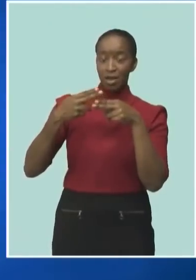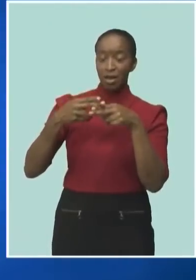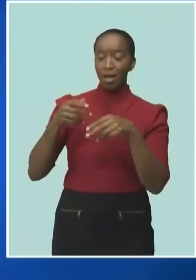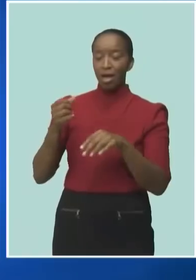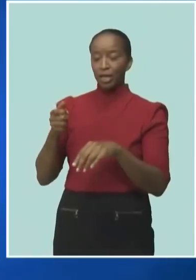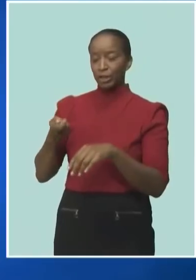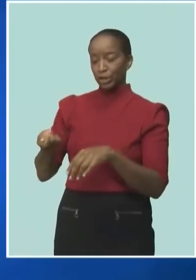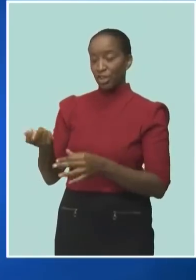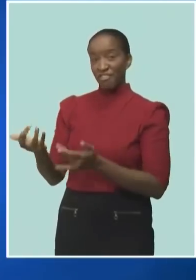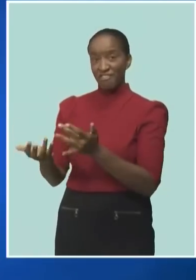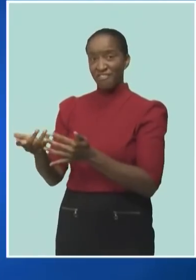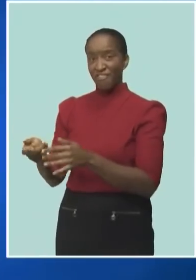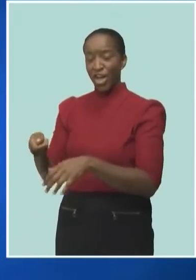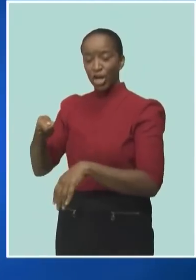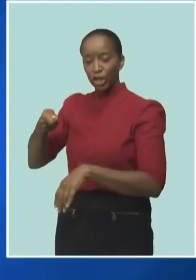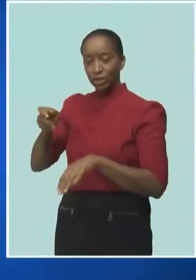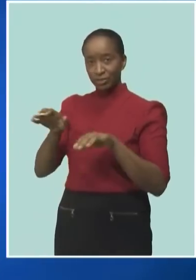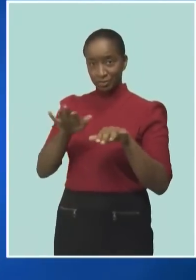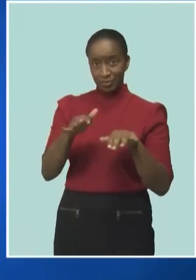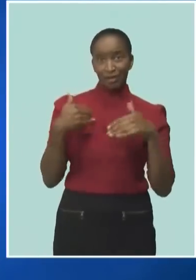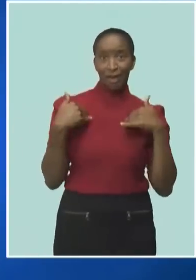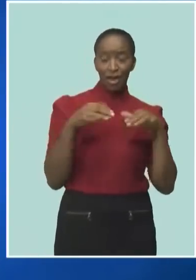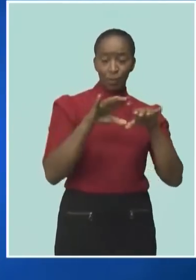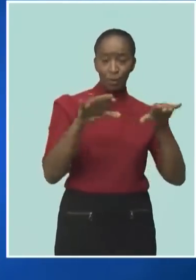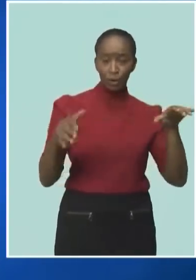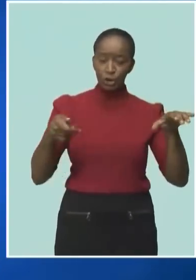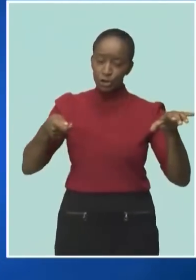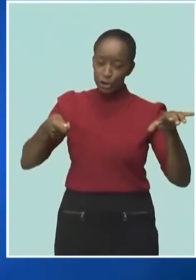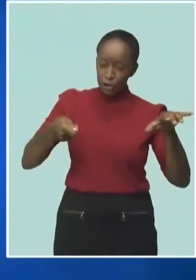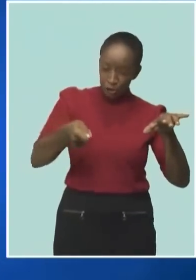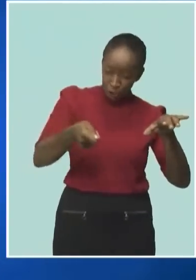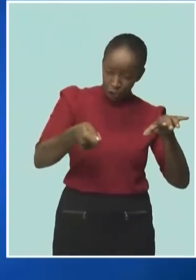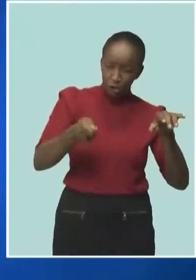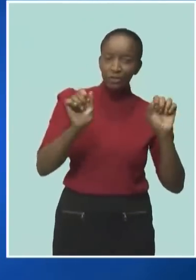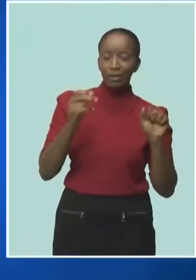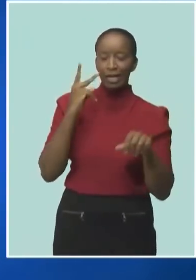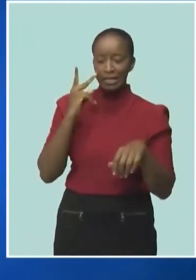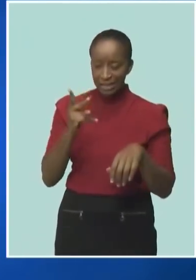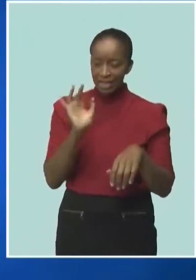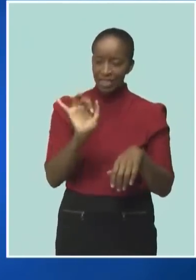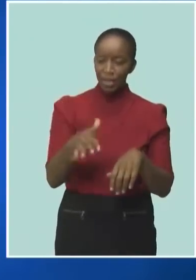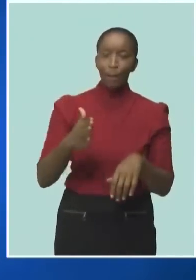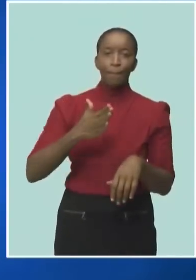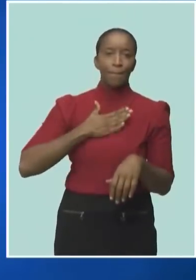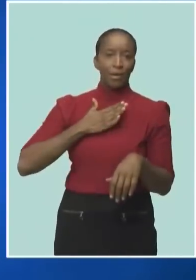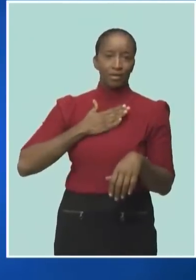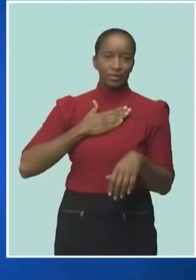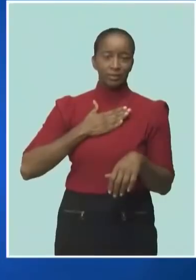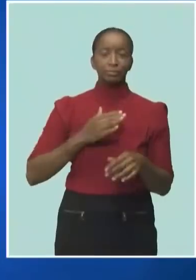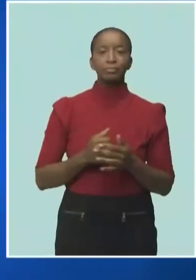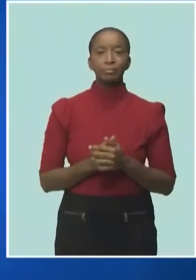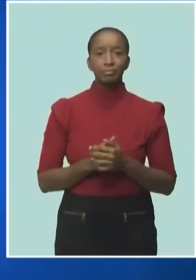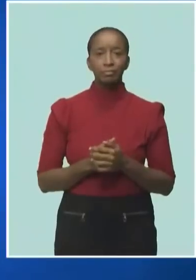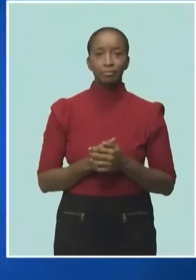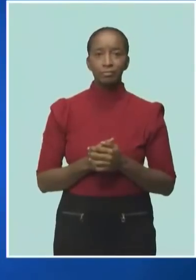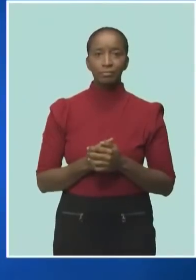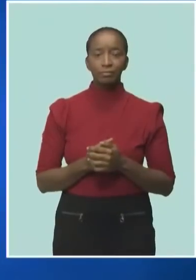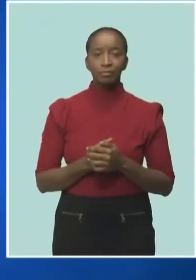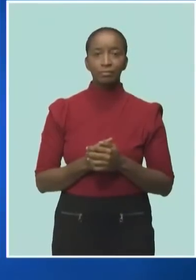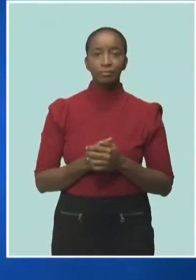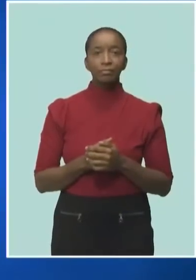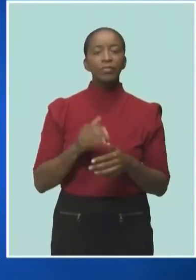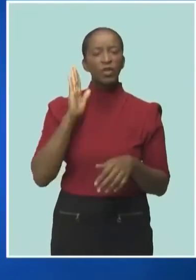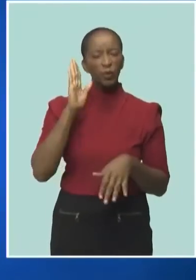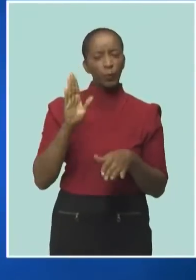brand. That's the easiest way for me. Mr. Sandyford says he is now going to ensure all the sheep are in